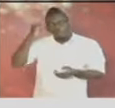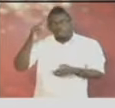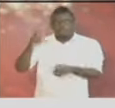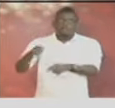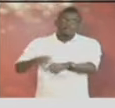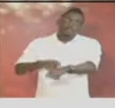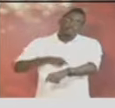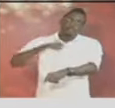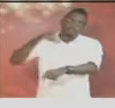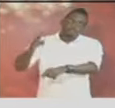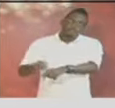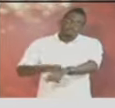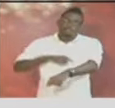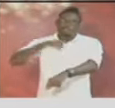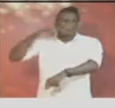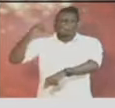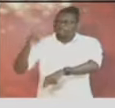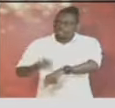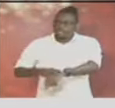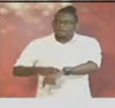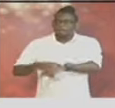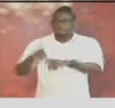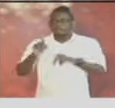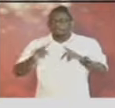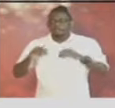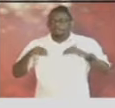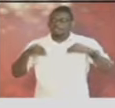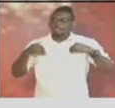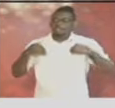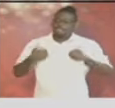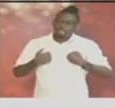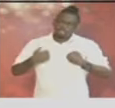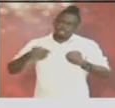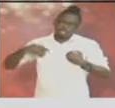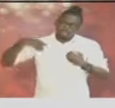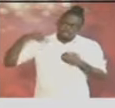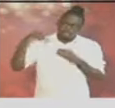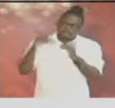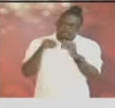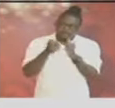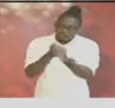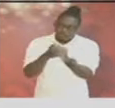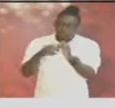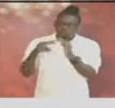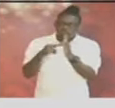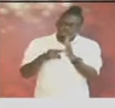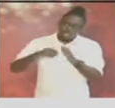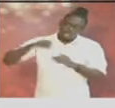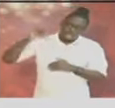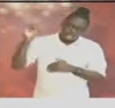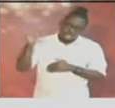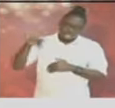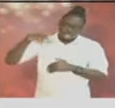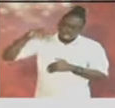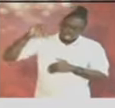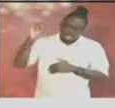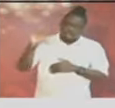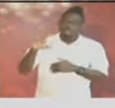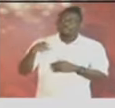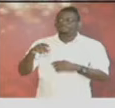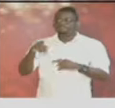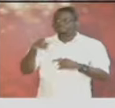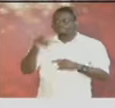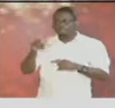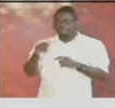people may be getting tired of trying to stick to these behaviors, we've come too far to turn back now. We've come too far to actually give